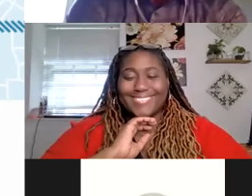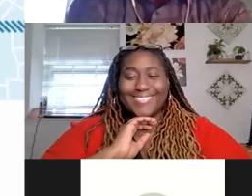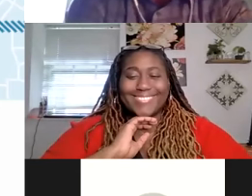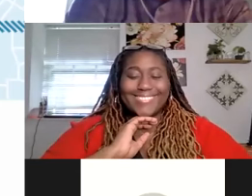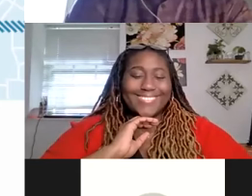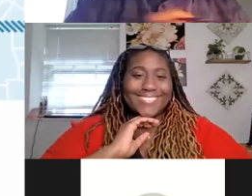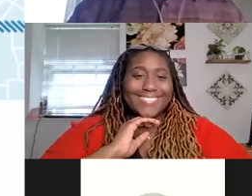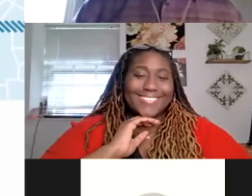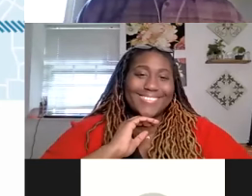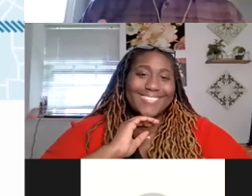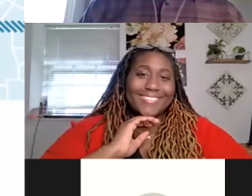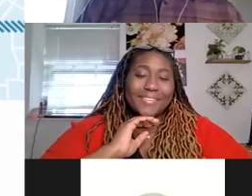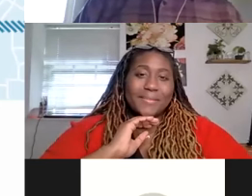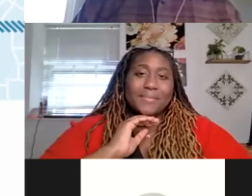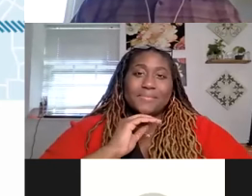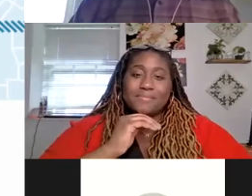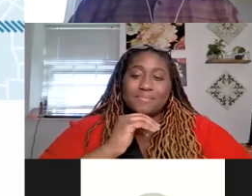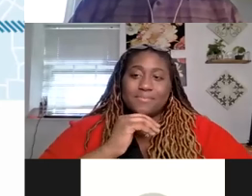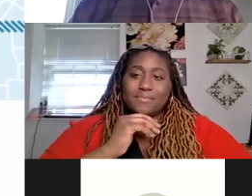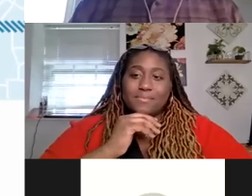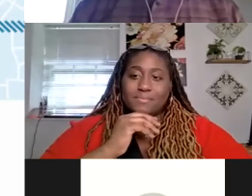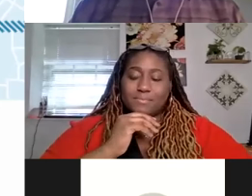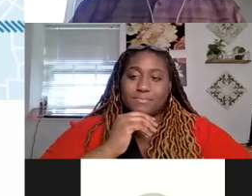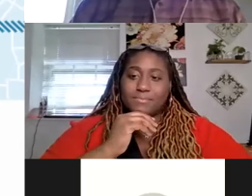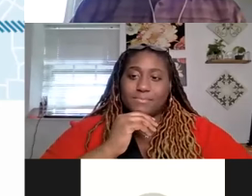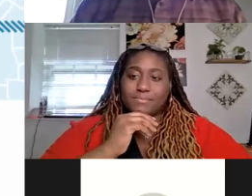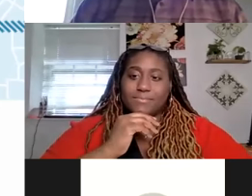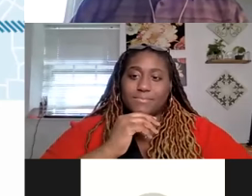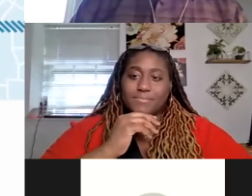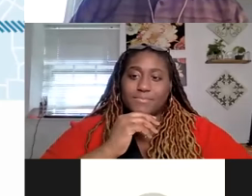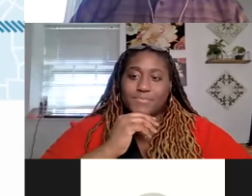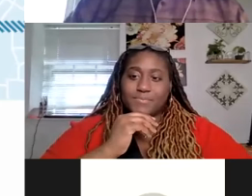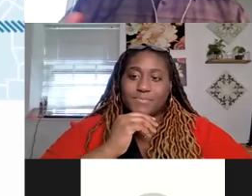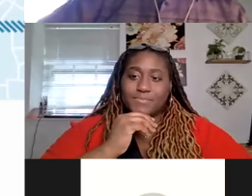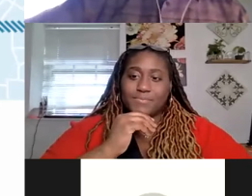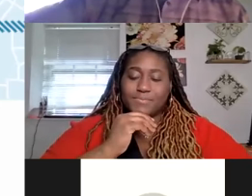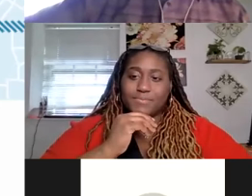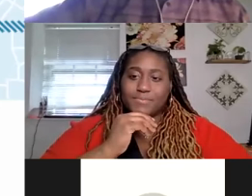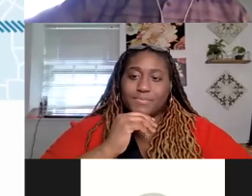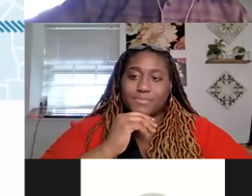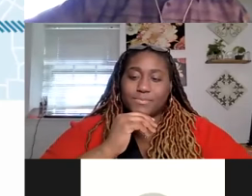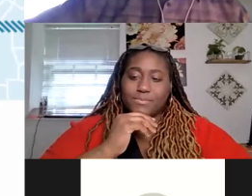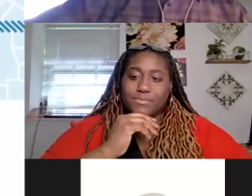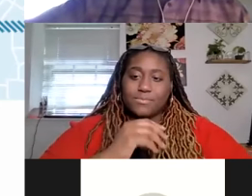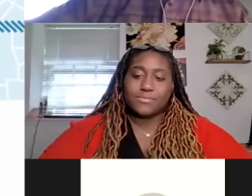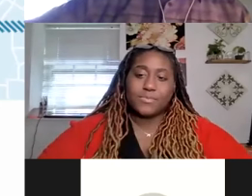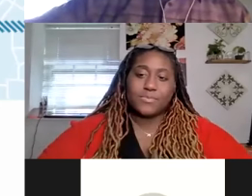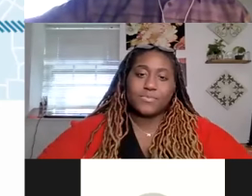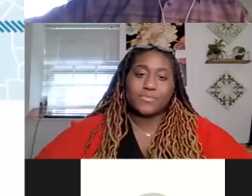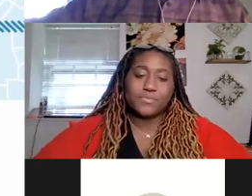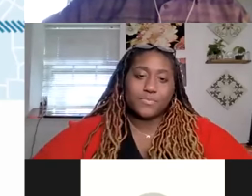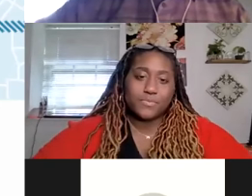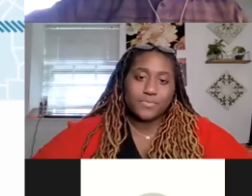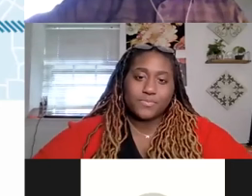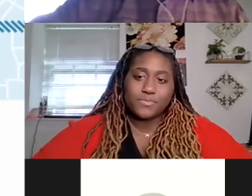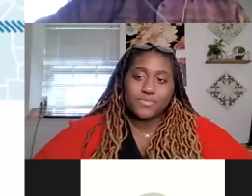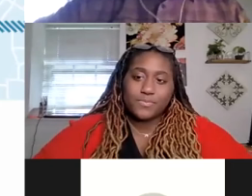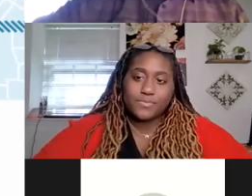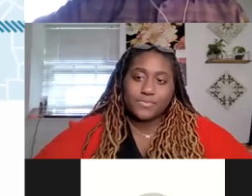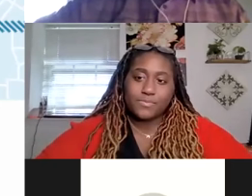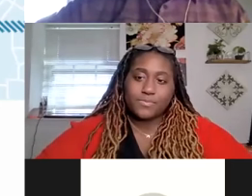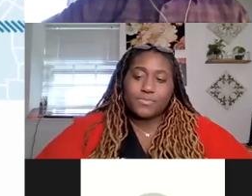else. How can states leverage their and support localities for going